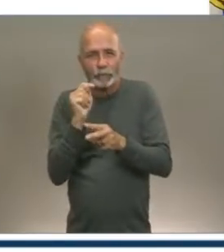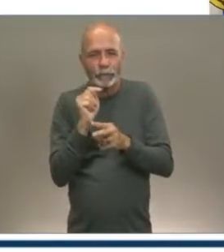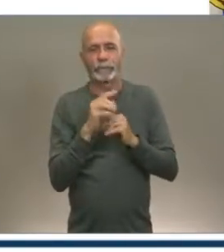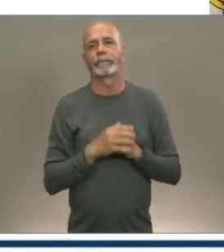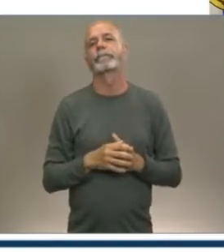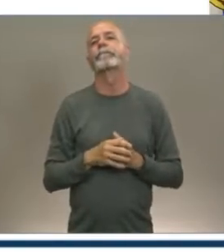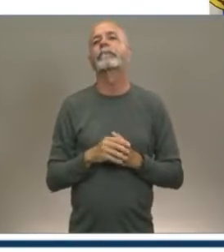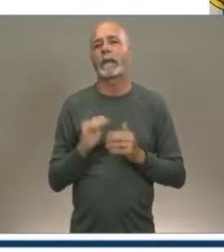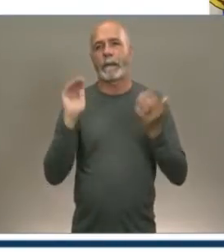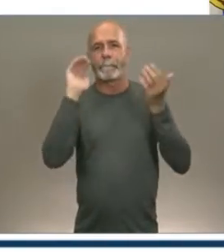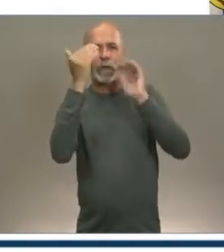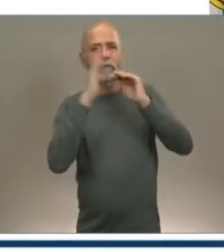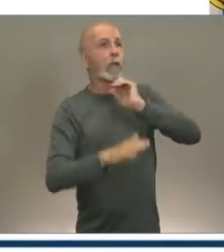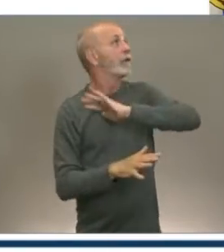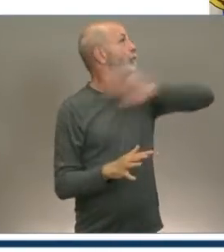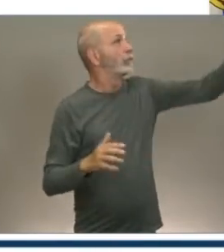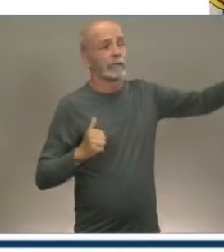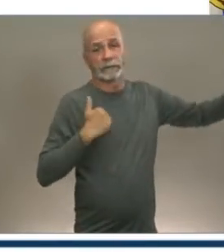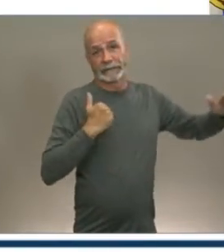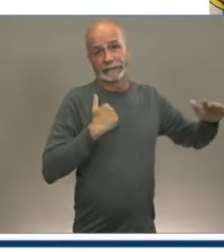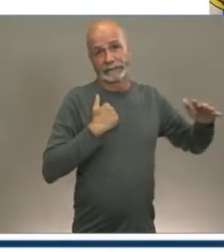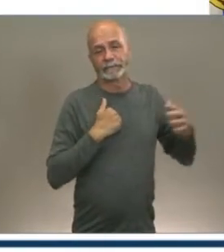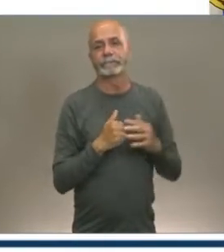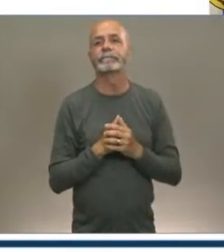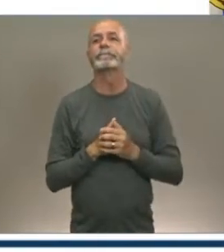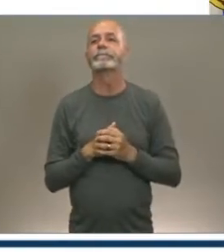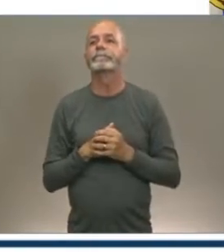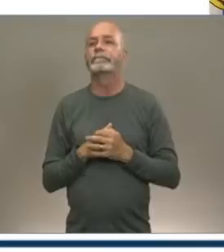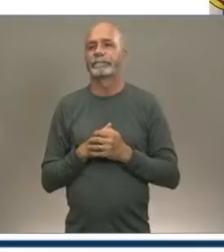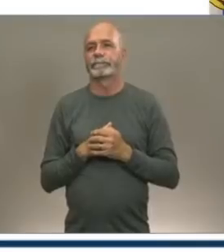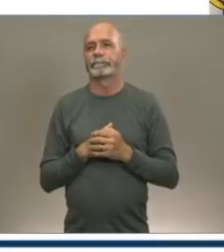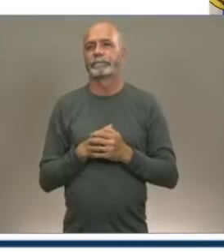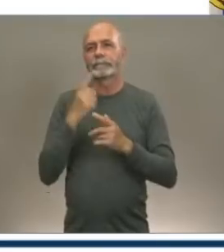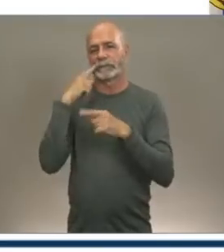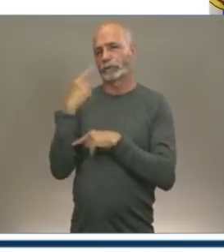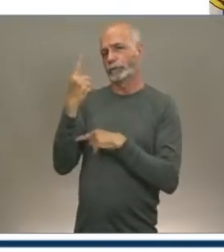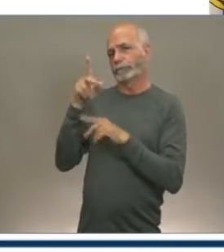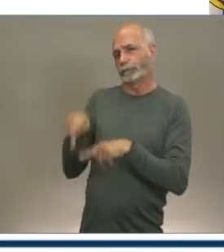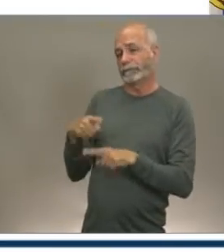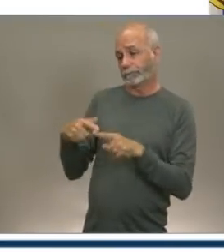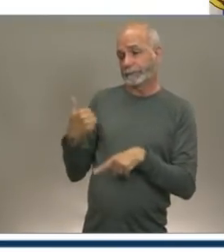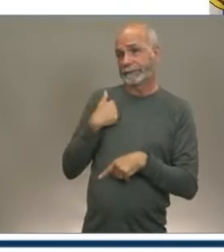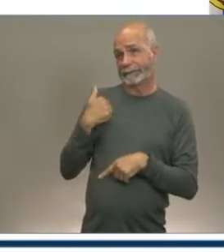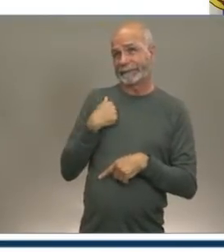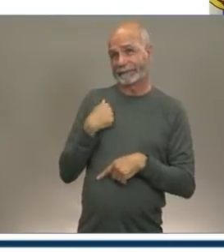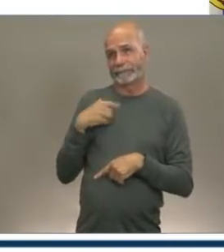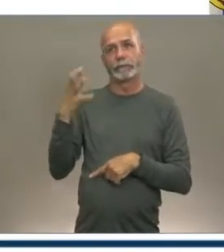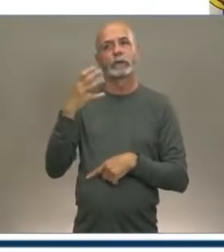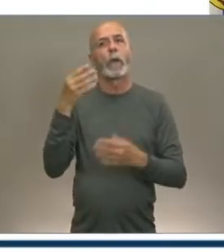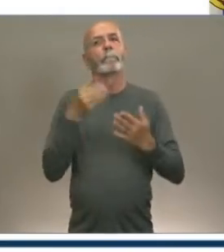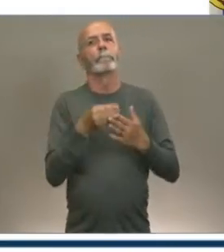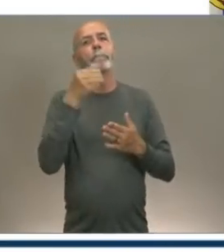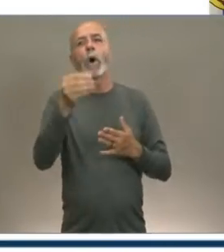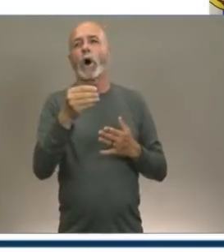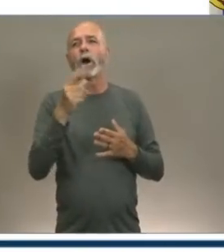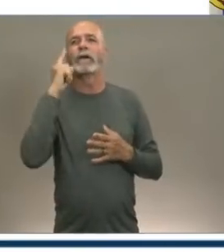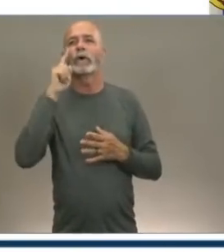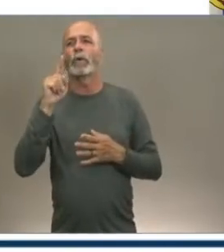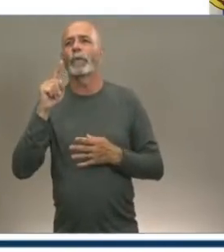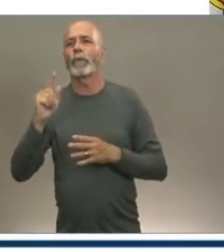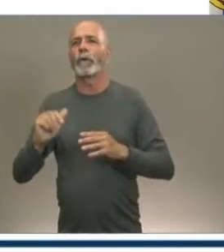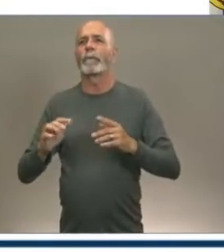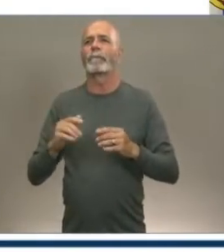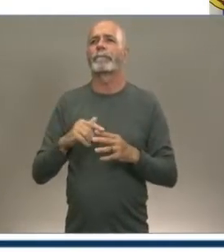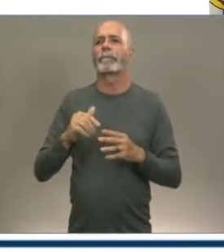There was a Canadian who tried to buy tickets for a Broadway show in the last little while, and they were denied because the vaccine they had was AstraZeneca. My question